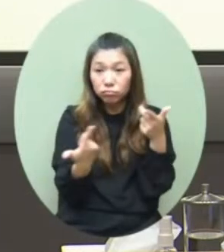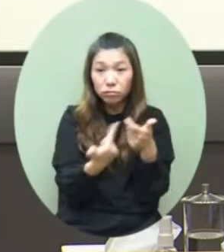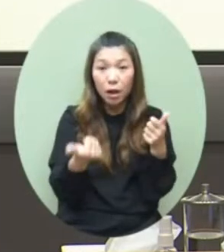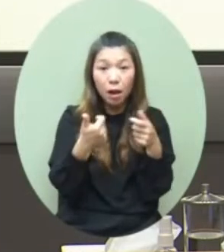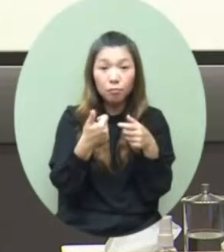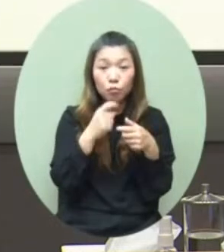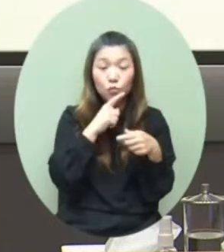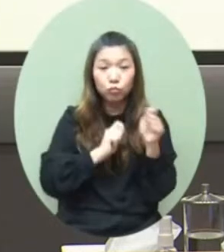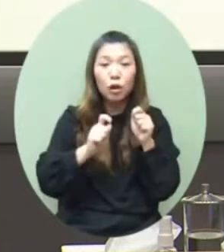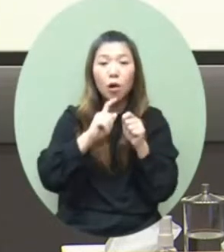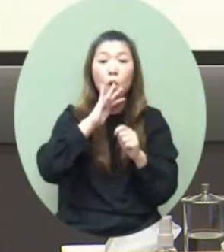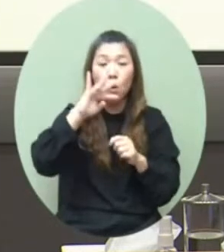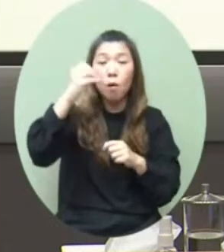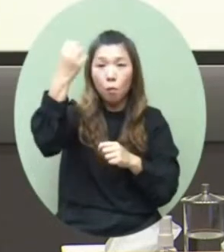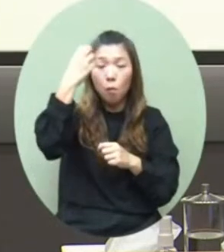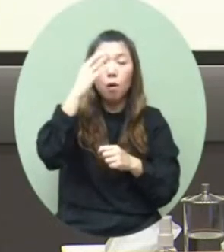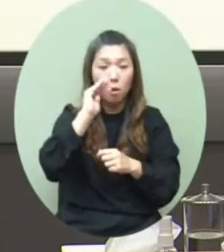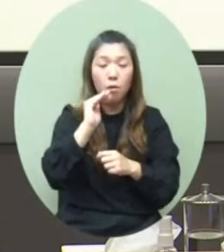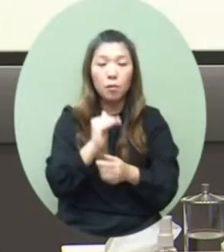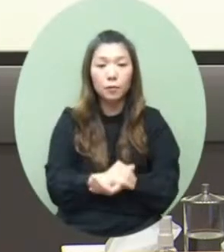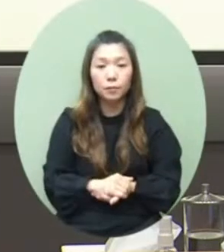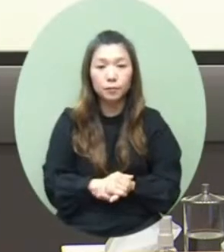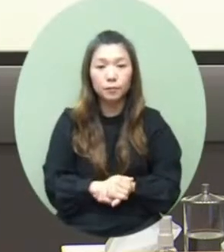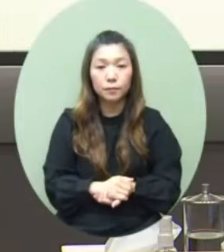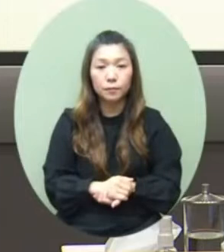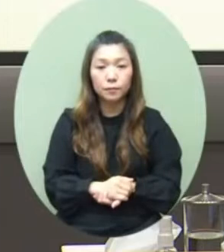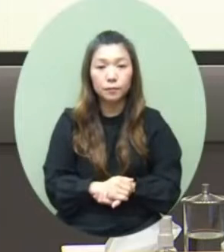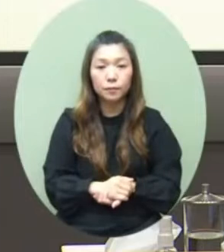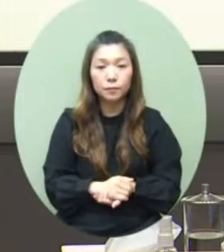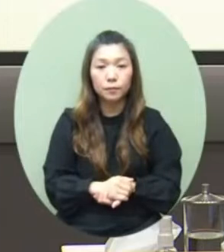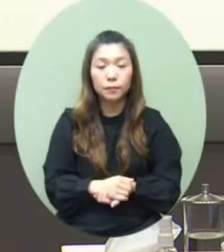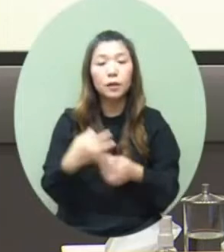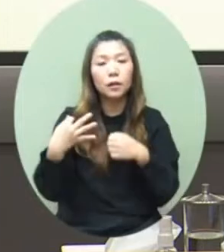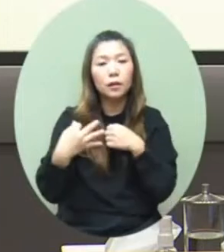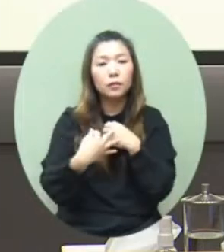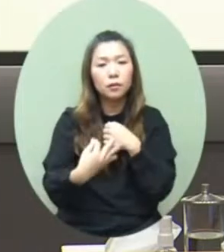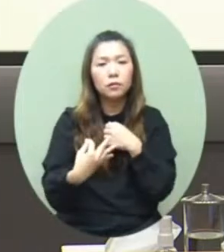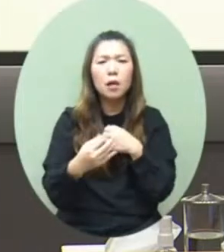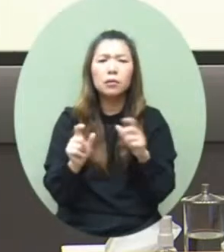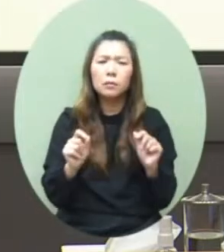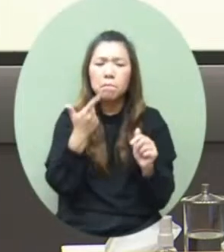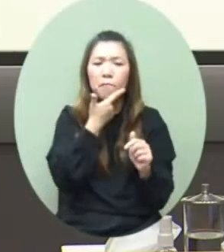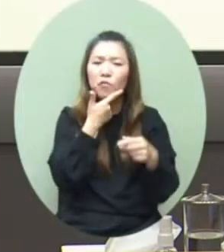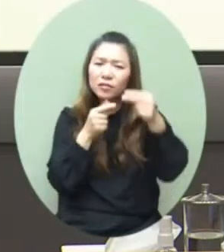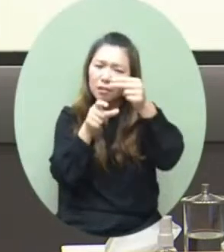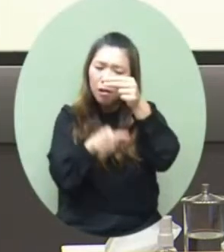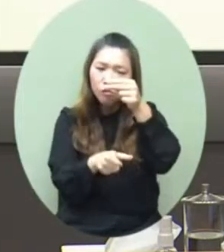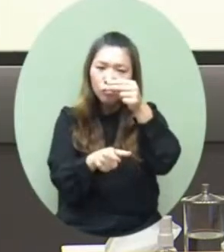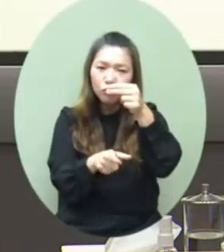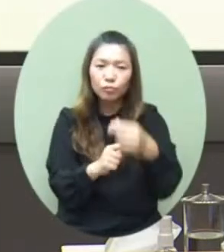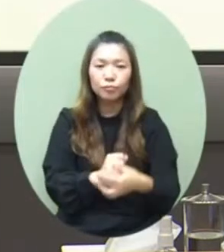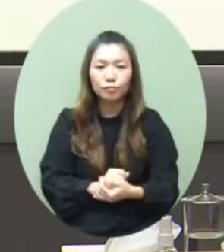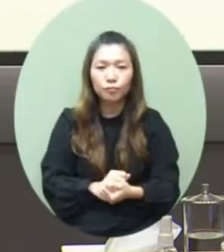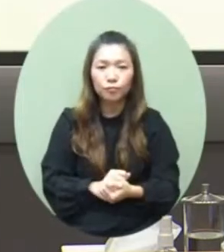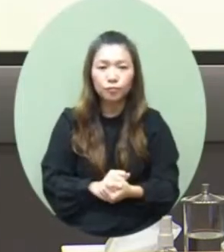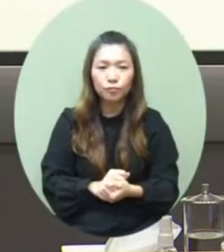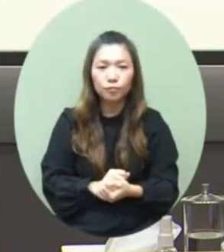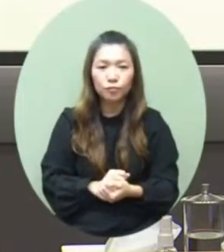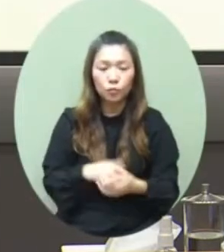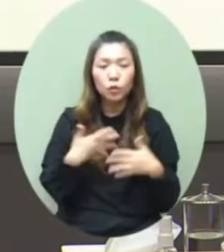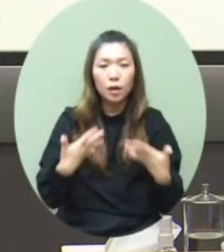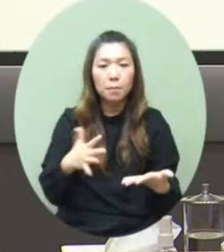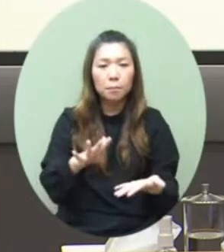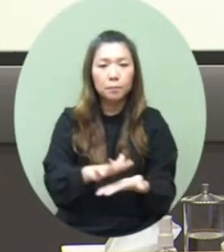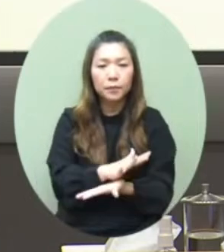So meanwhile, if some organizations would like to take part as well, we of course welcome them. About